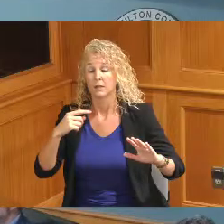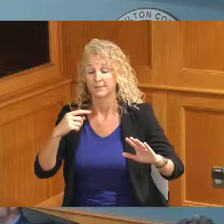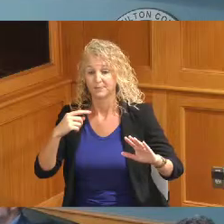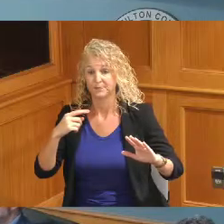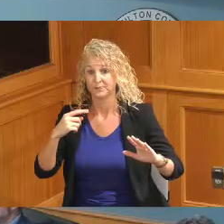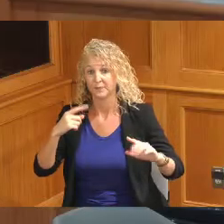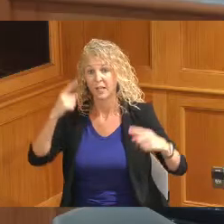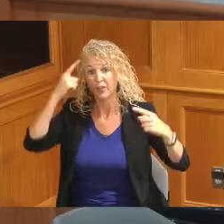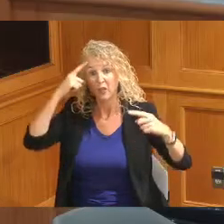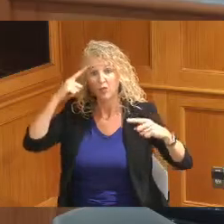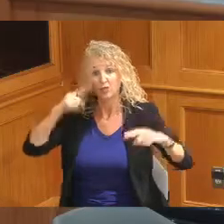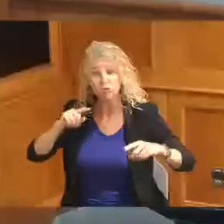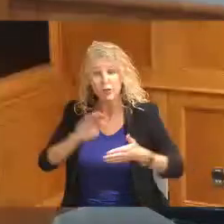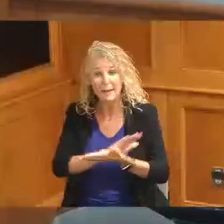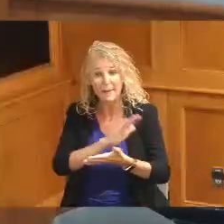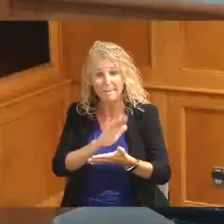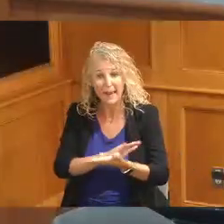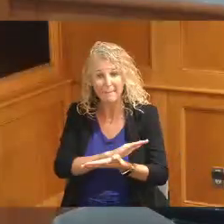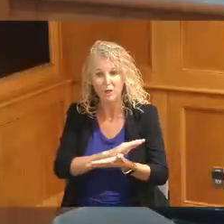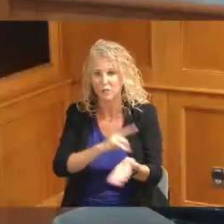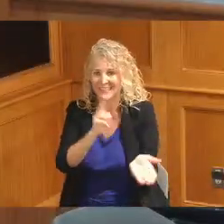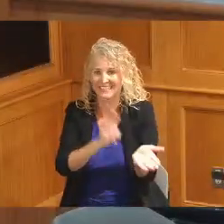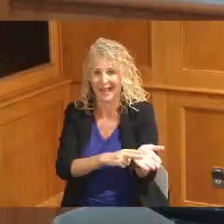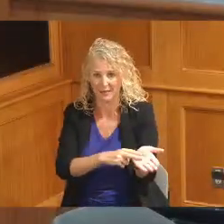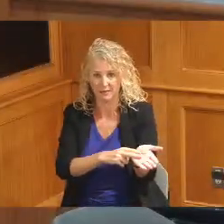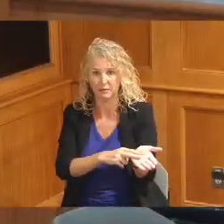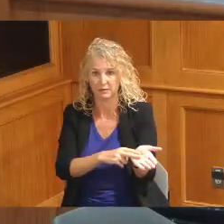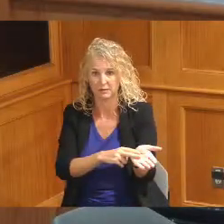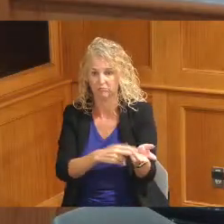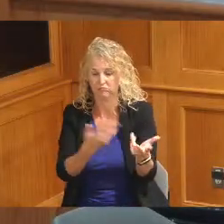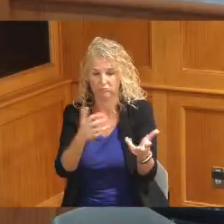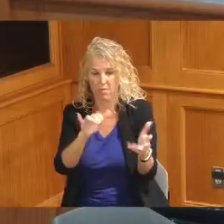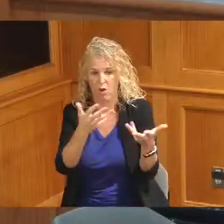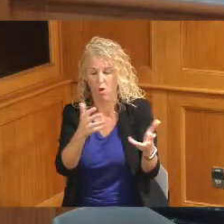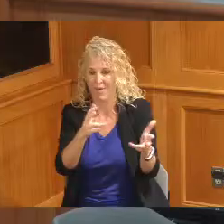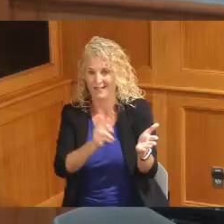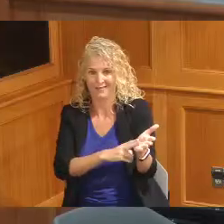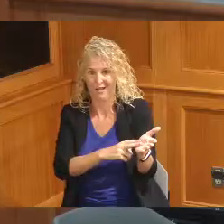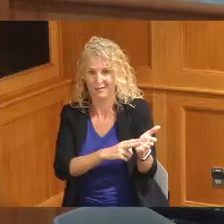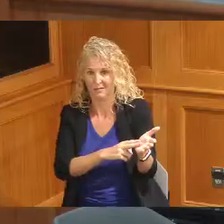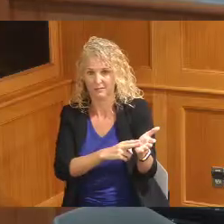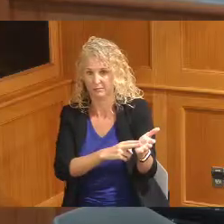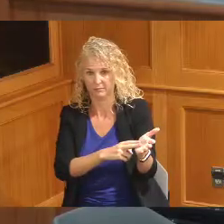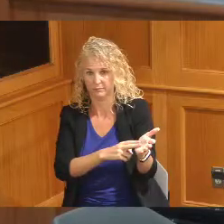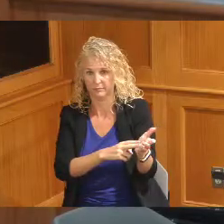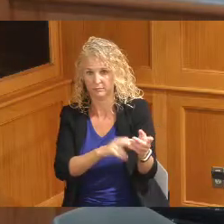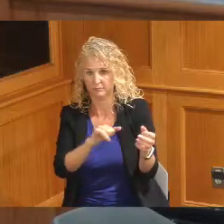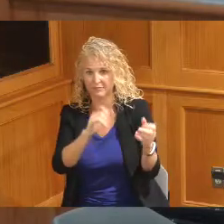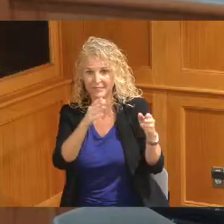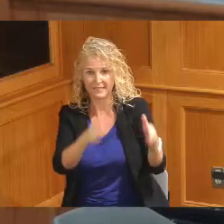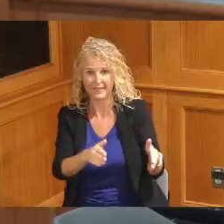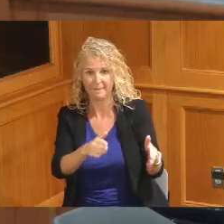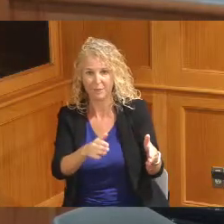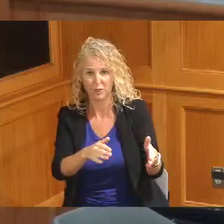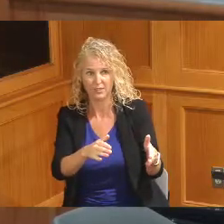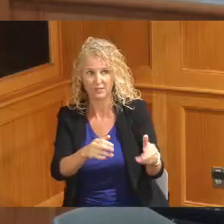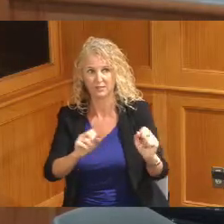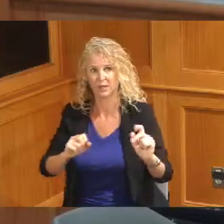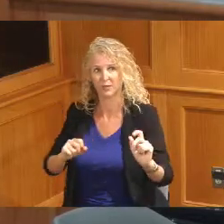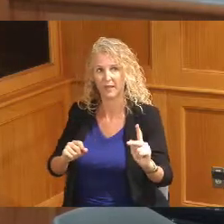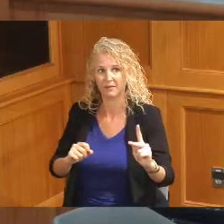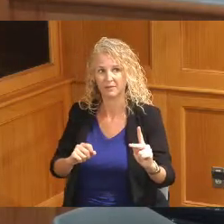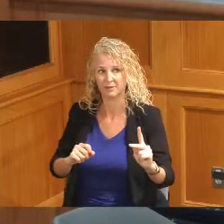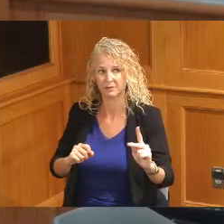so whoever that is, or whoever's representing those people, is that entity.